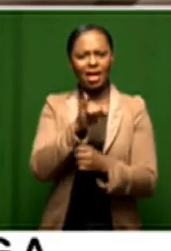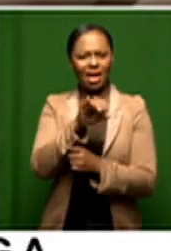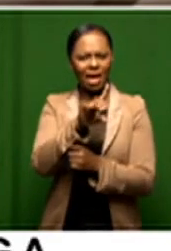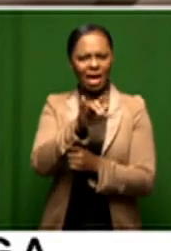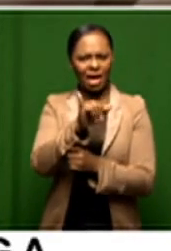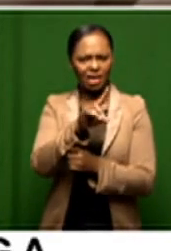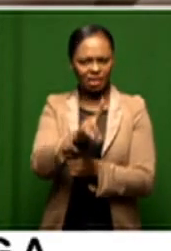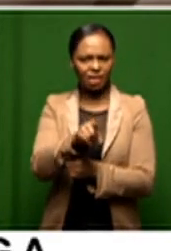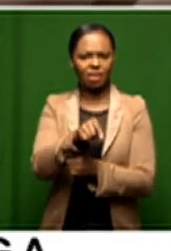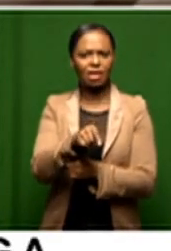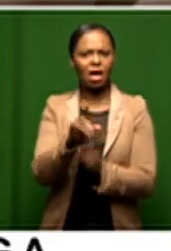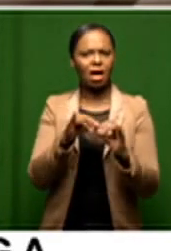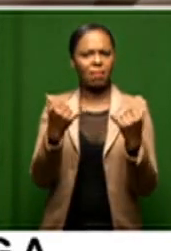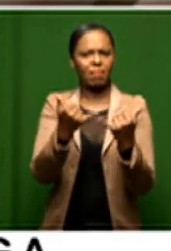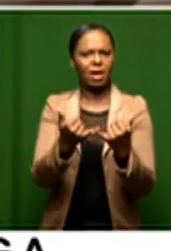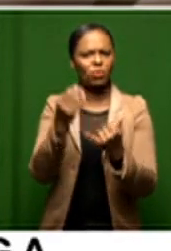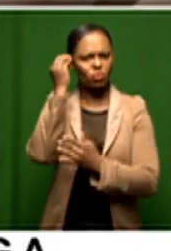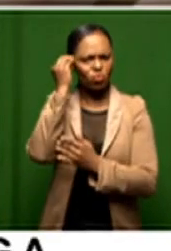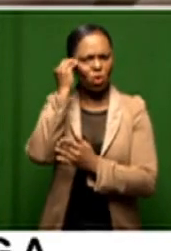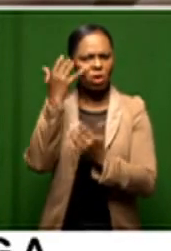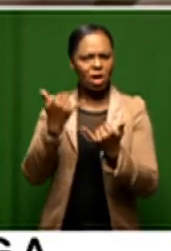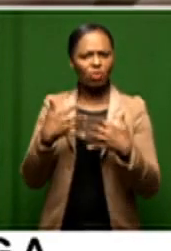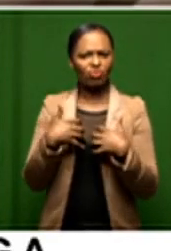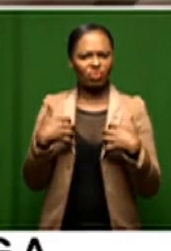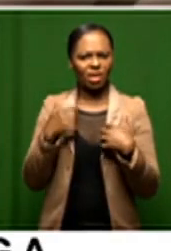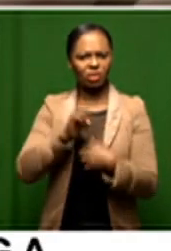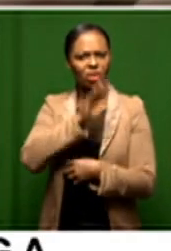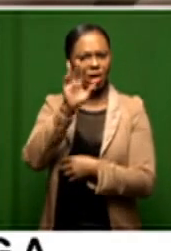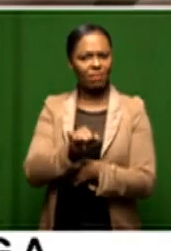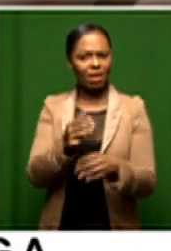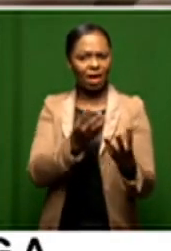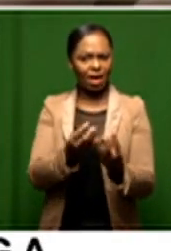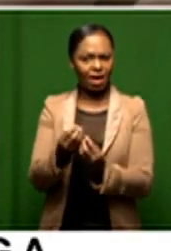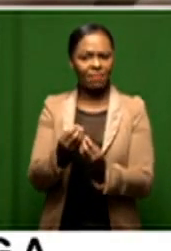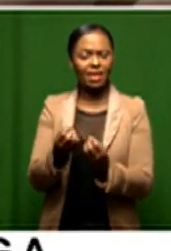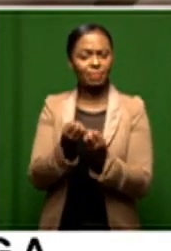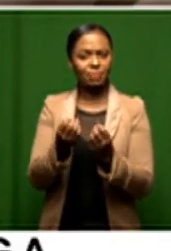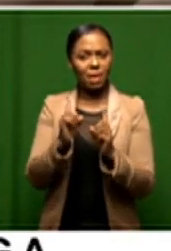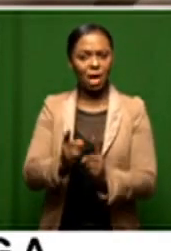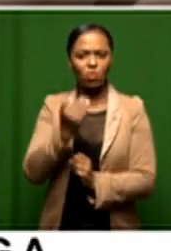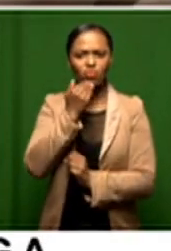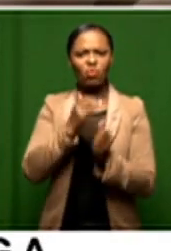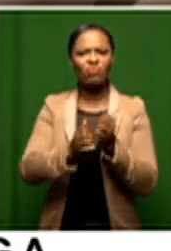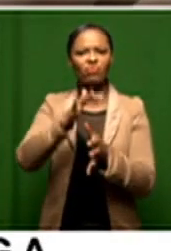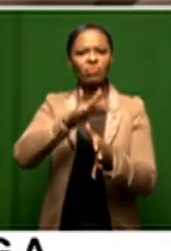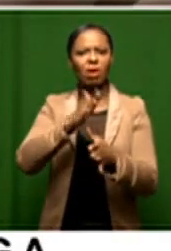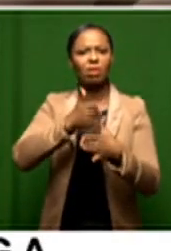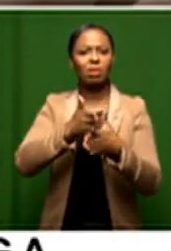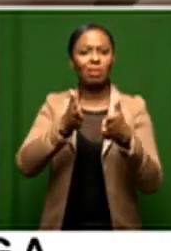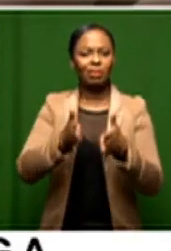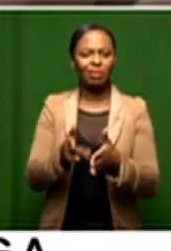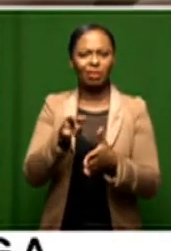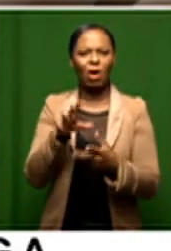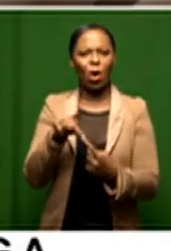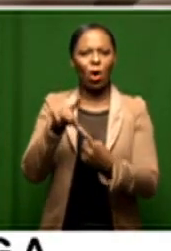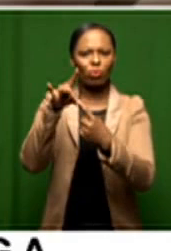be aware of some of the absolute distress of South Africans, especially for those in the front line with regard to having an